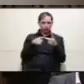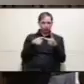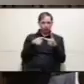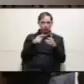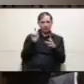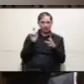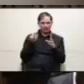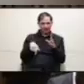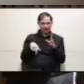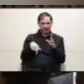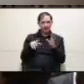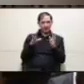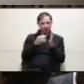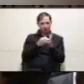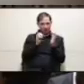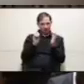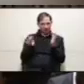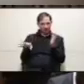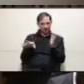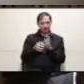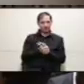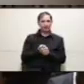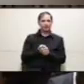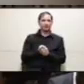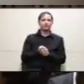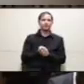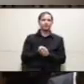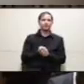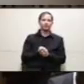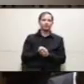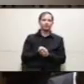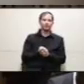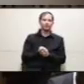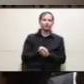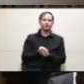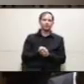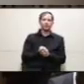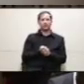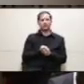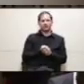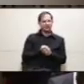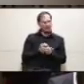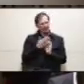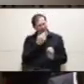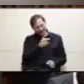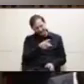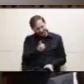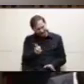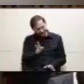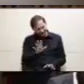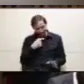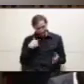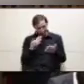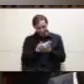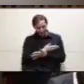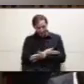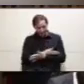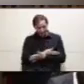actually be taken out. Thanks. Just say that again. I missed it.